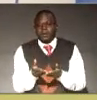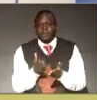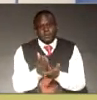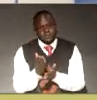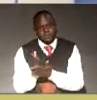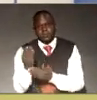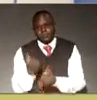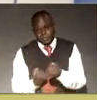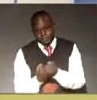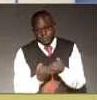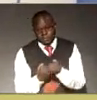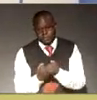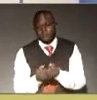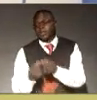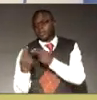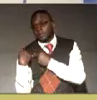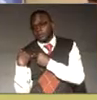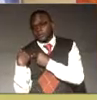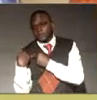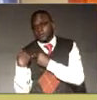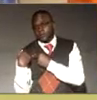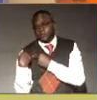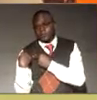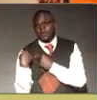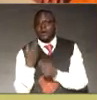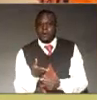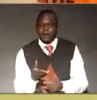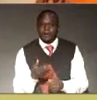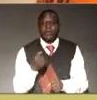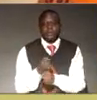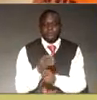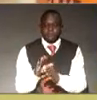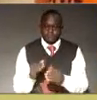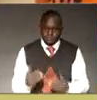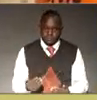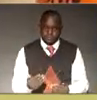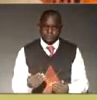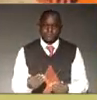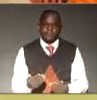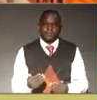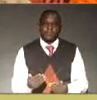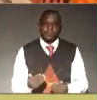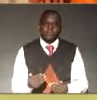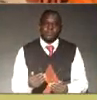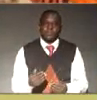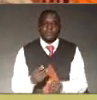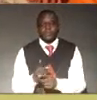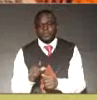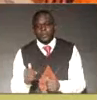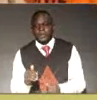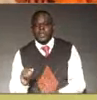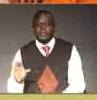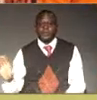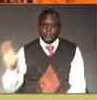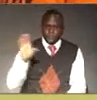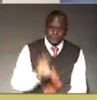corporate social responsibility, we have decided, because we are doing heart surgeries, we are doing blood donations,